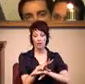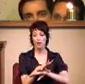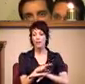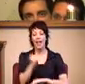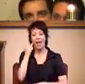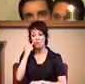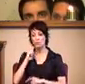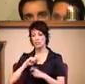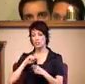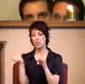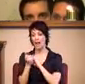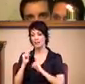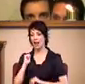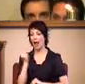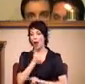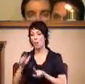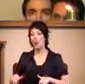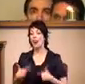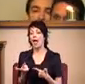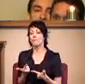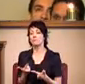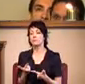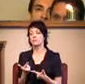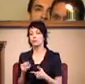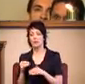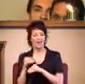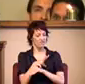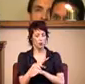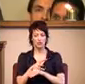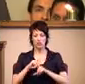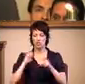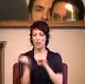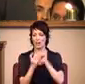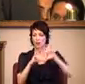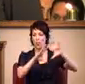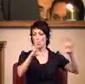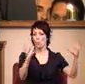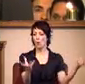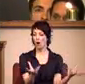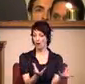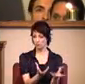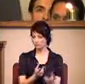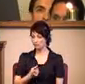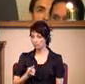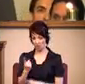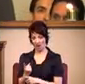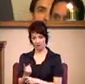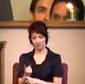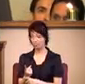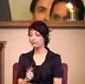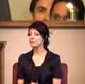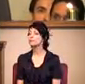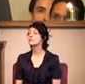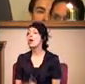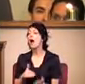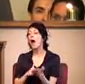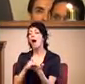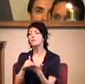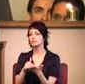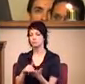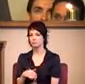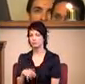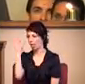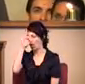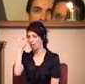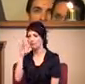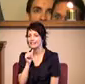change our lives, we change the world. Amen? And oftentimes you will never know that you did it.